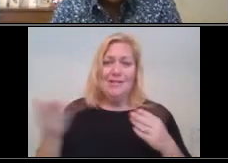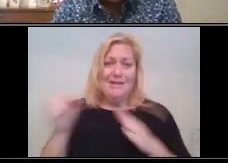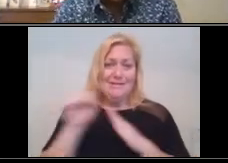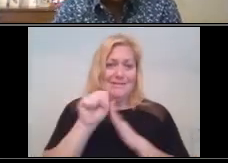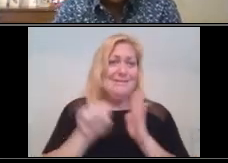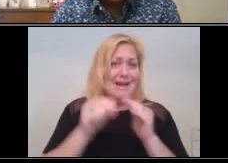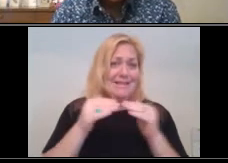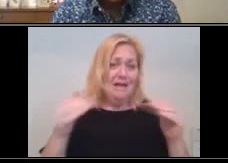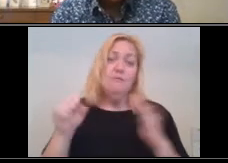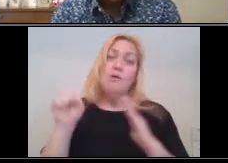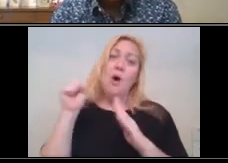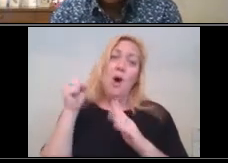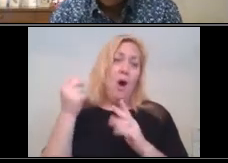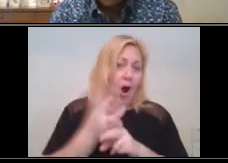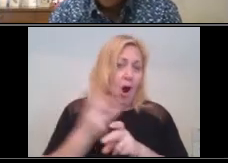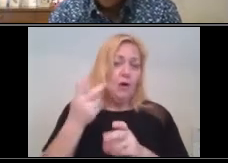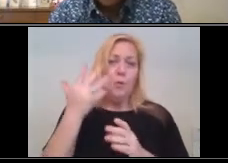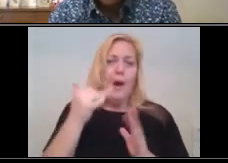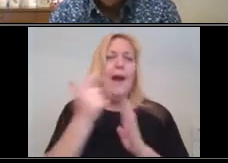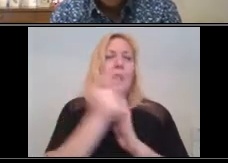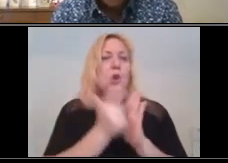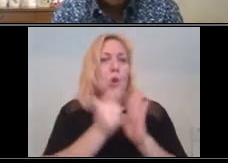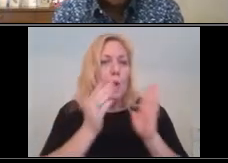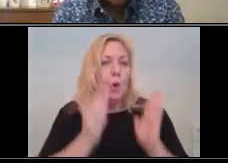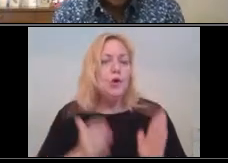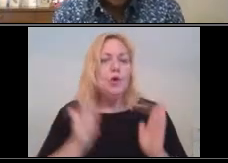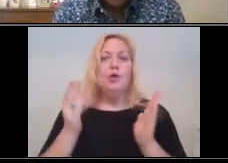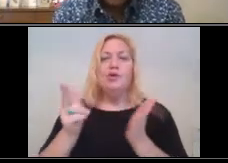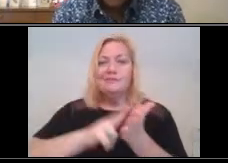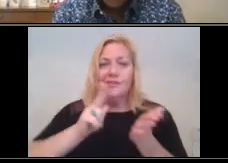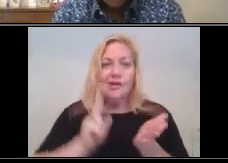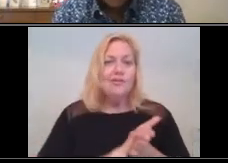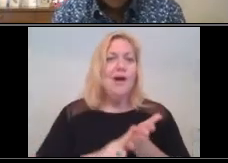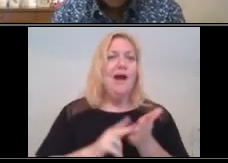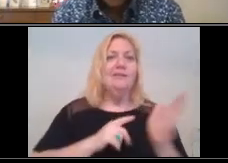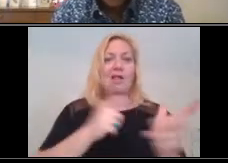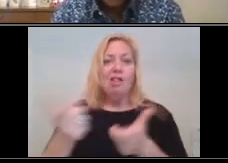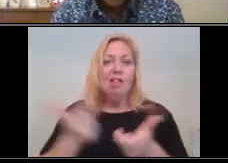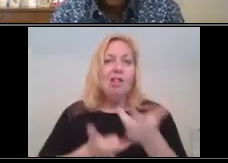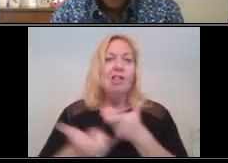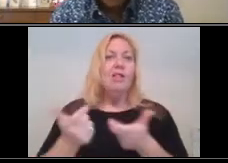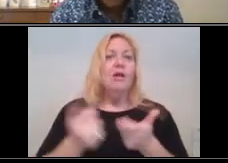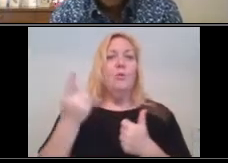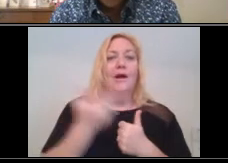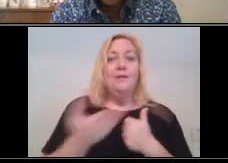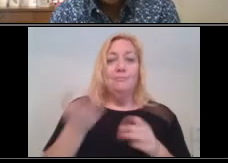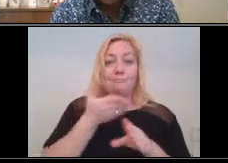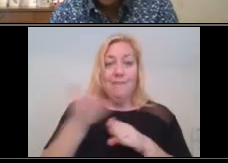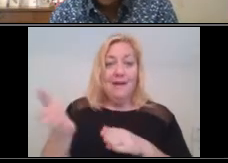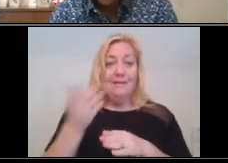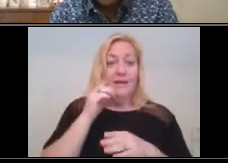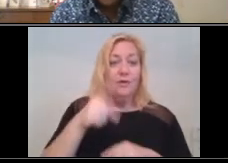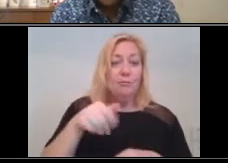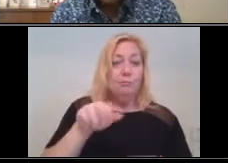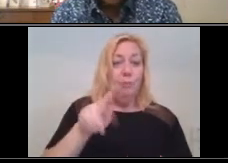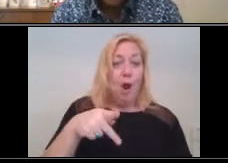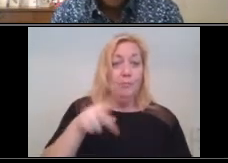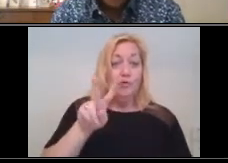because there are always lawyers involved. As a former lawyer, I understand that. And I think one of the main things we always hear is Prop 209